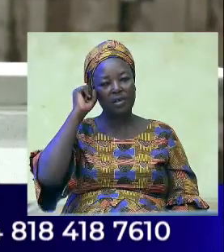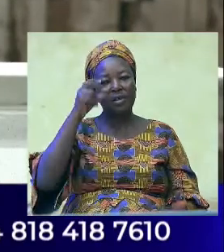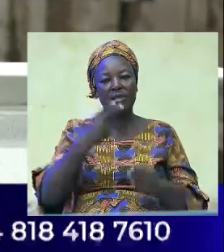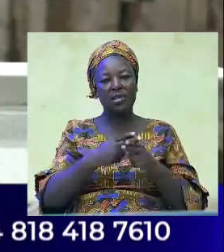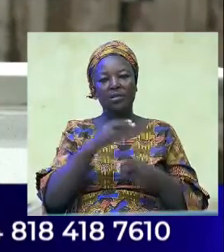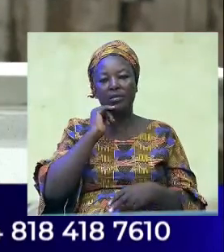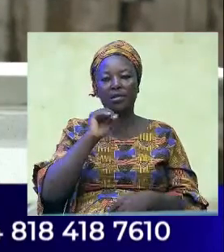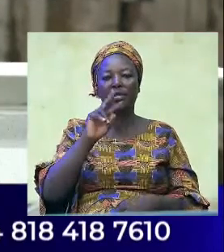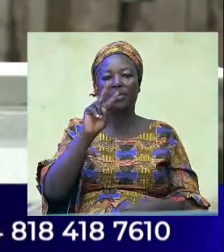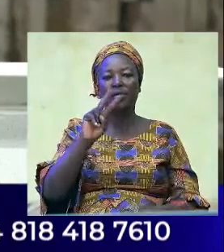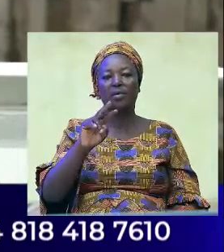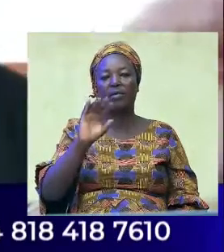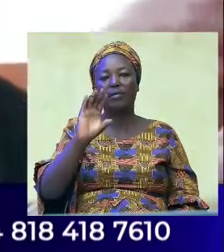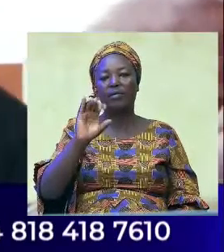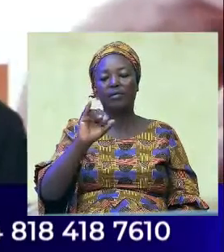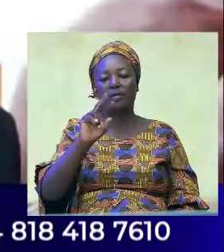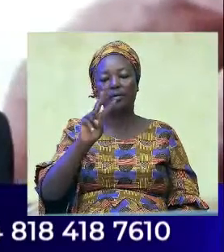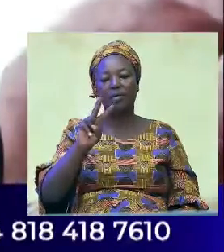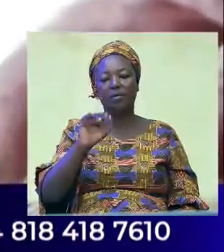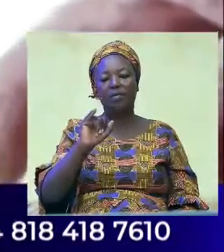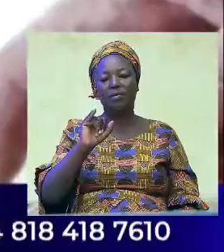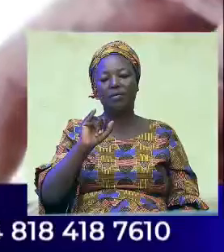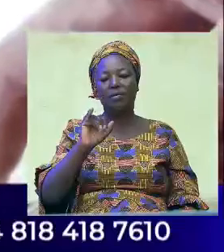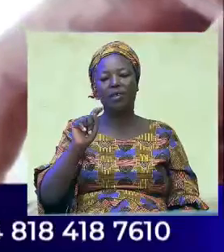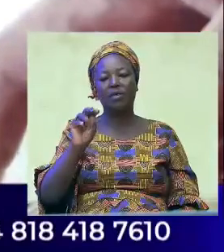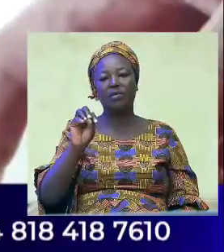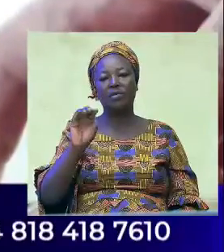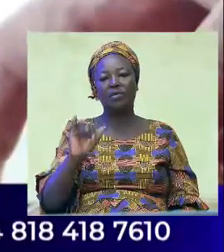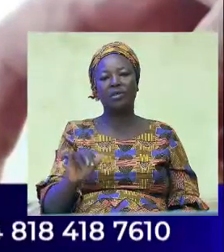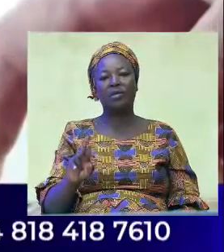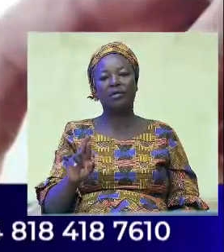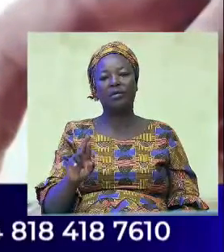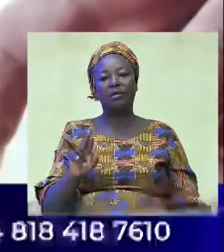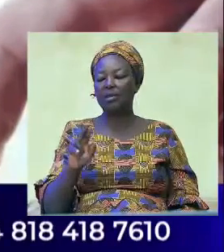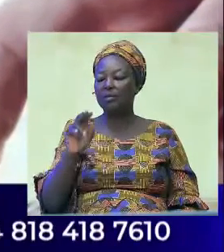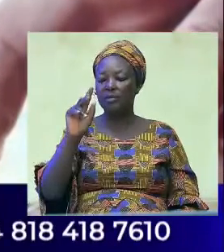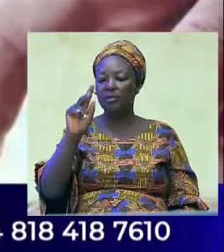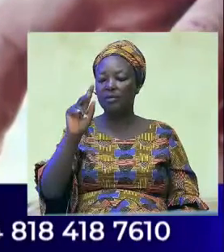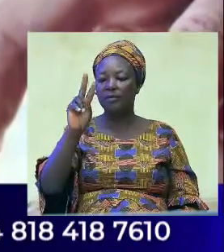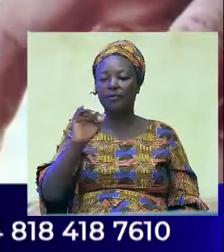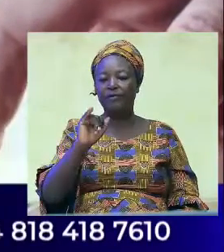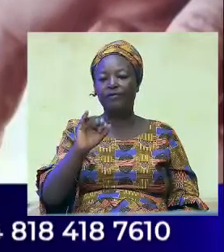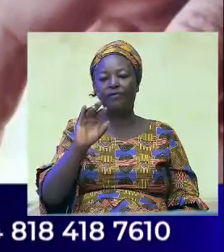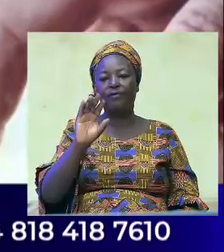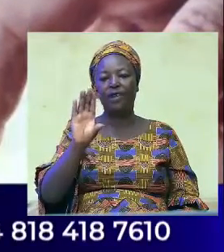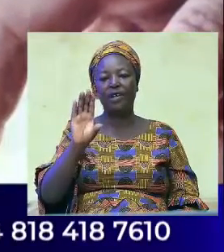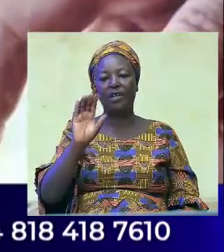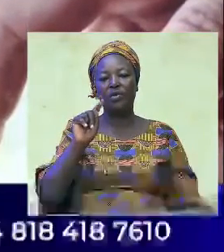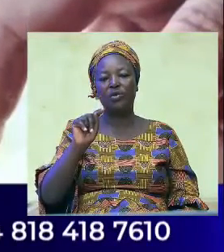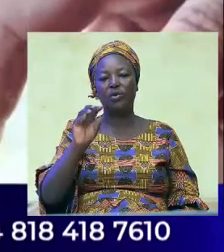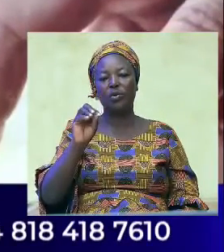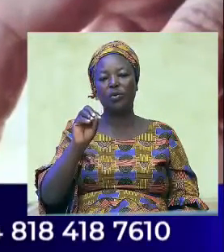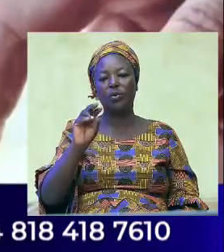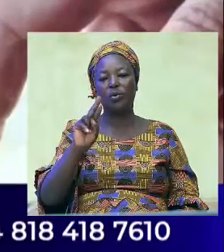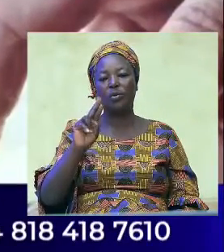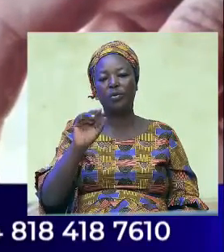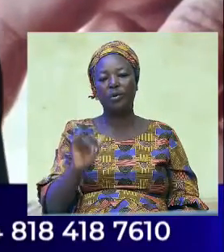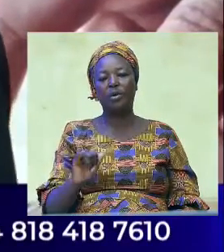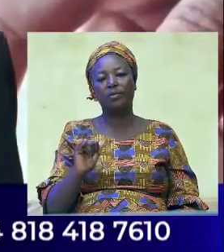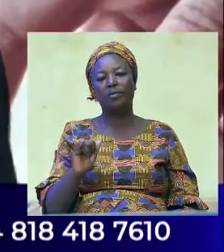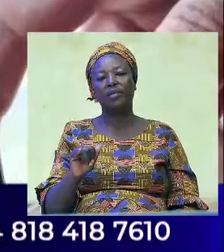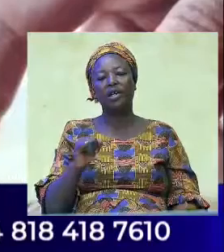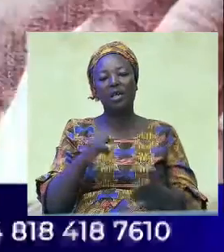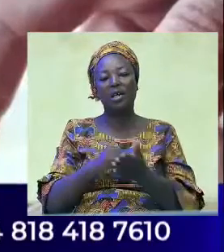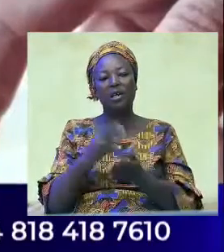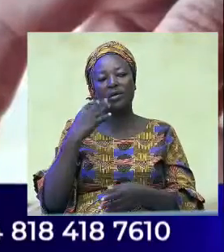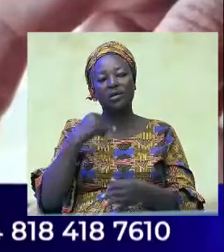I am Anyumnam Victory Tochukwu. I am from Achala, Awka North in Anambra State.